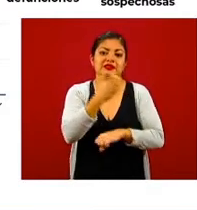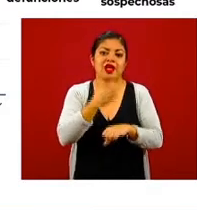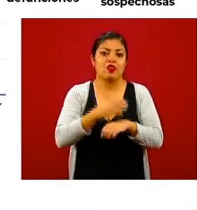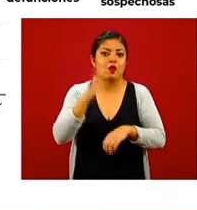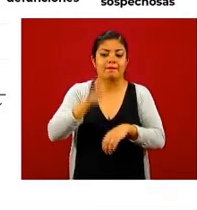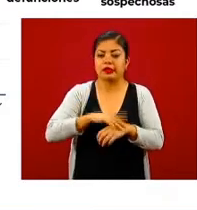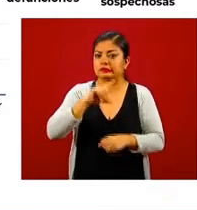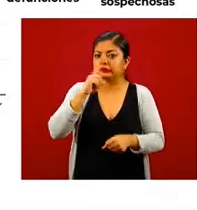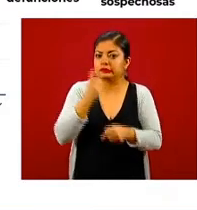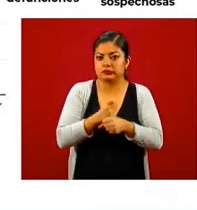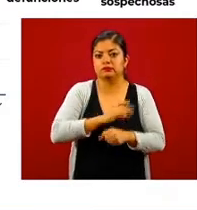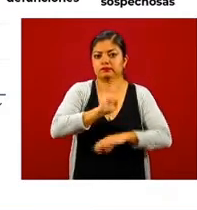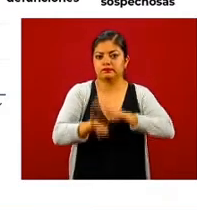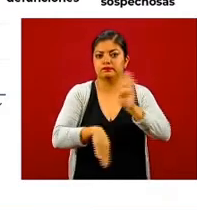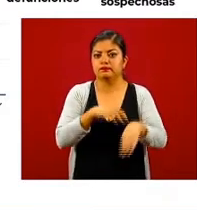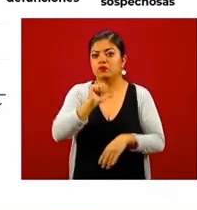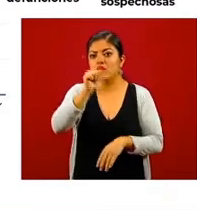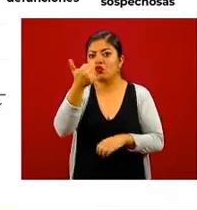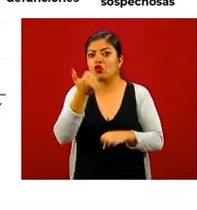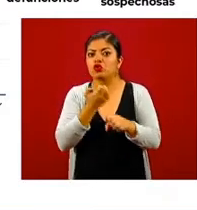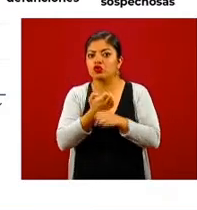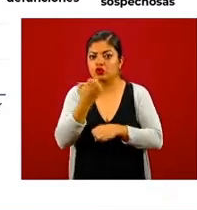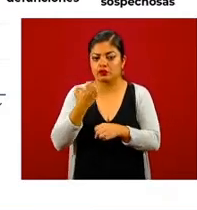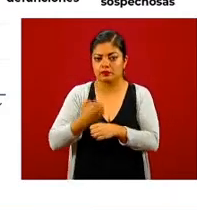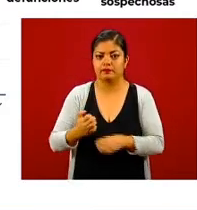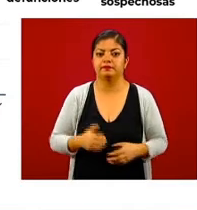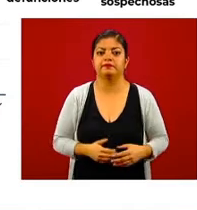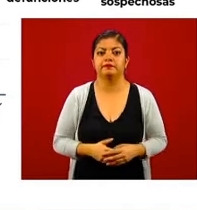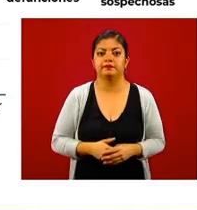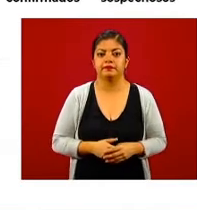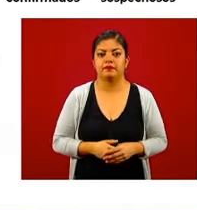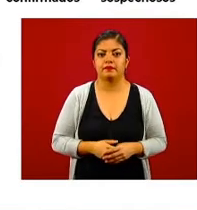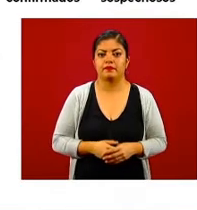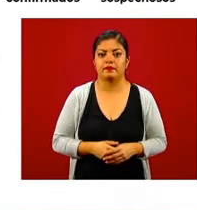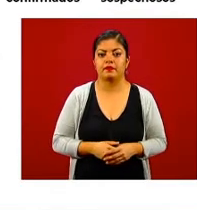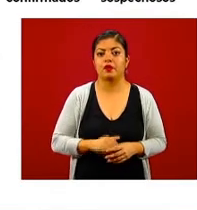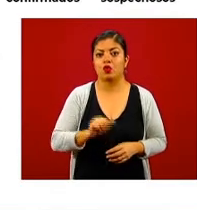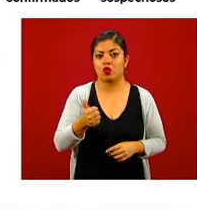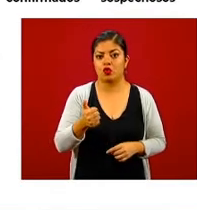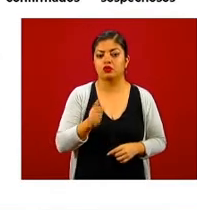those suspected death numbers could still increase.